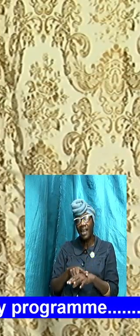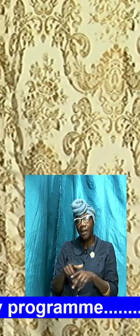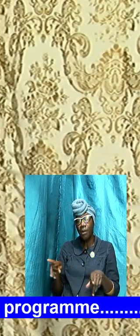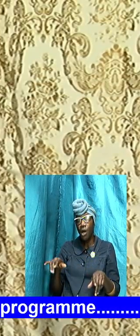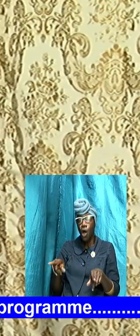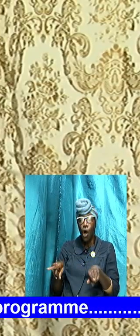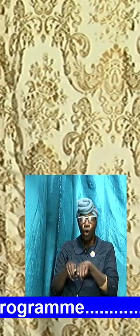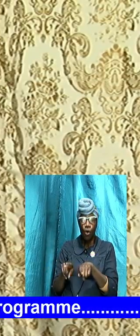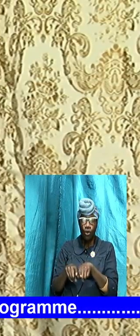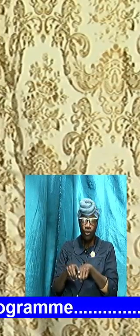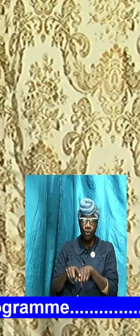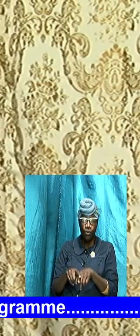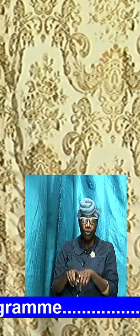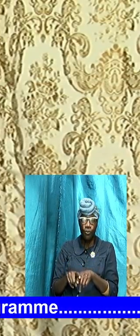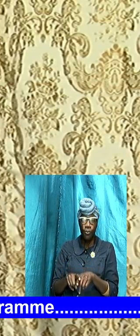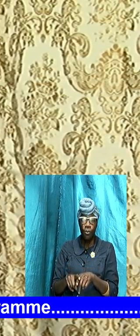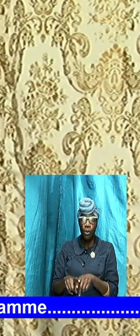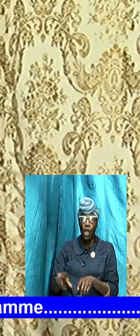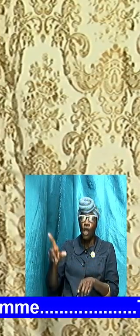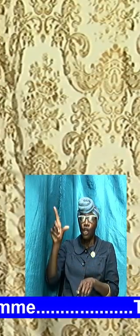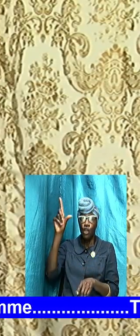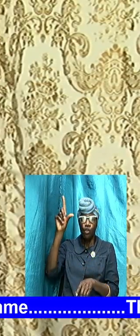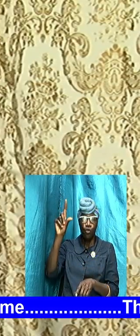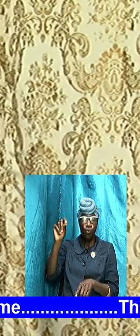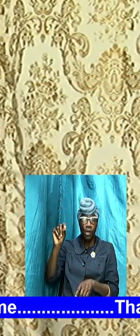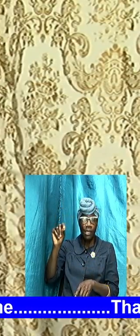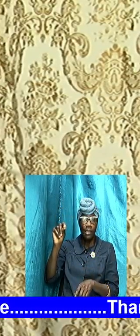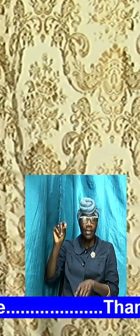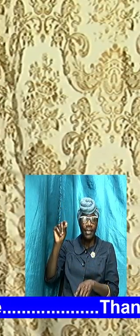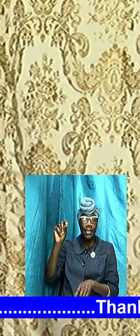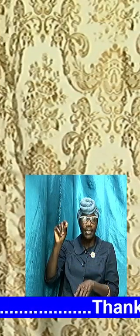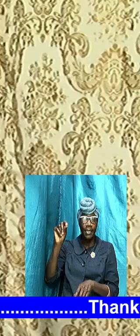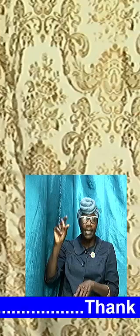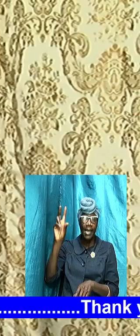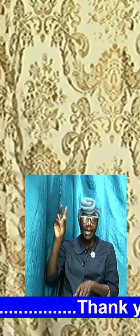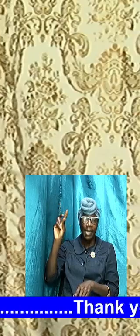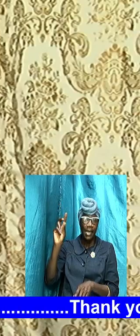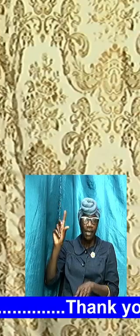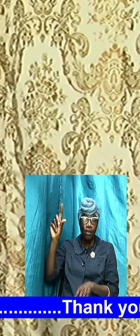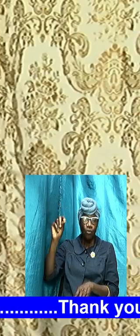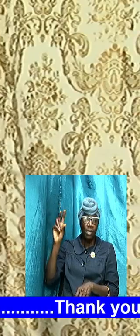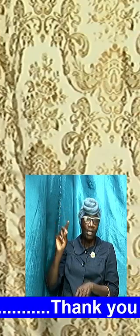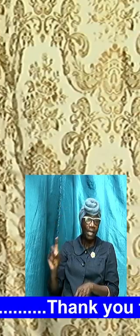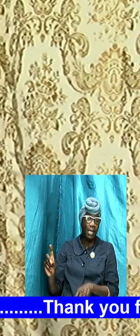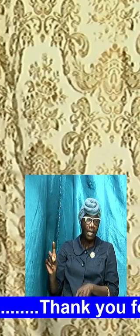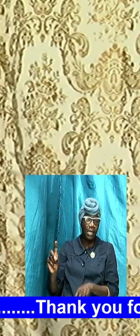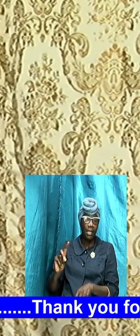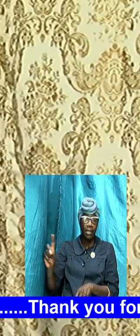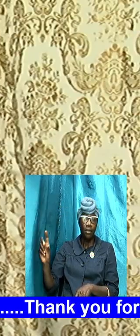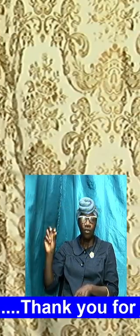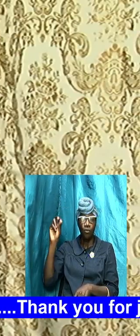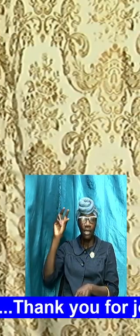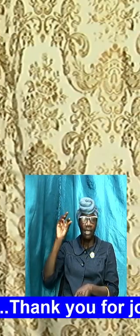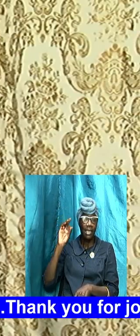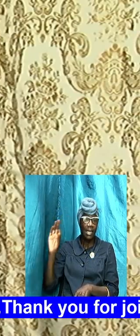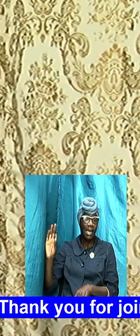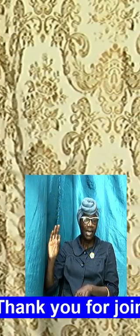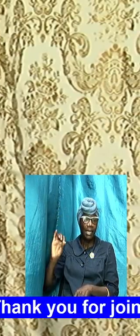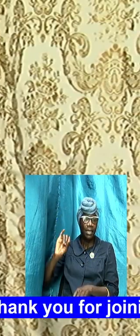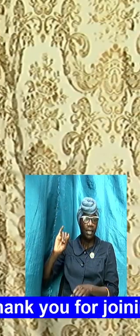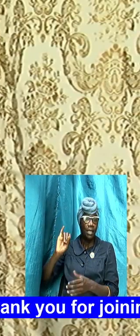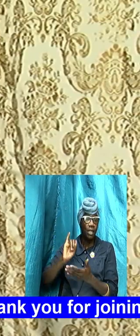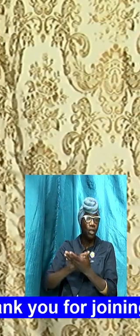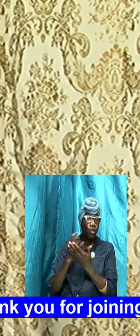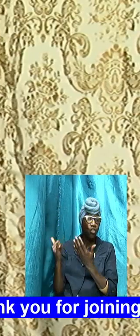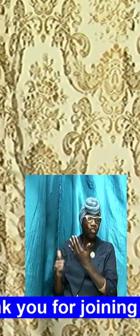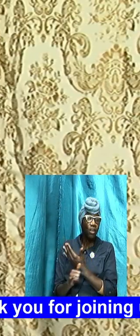must be reminded that on the 28th and the 29th, amen, of July, amen, we'll